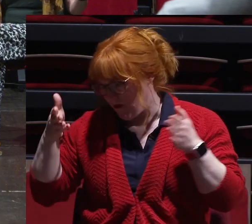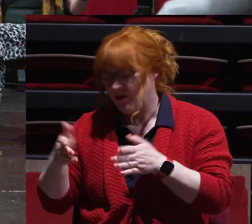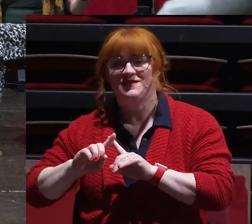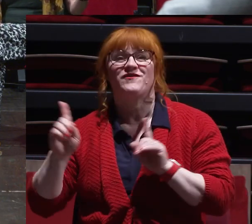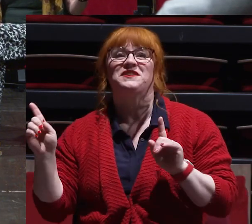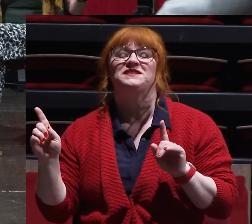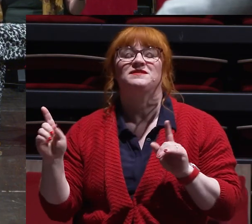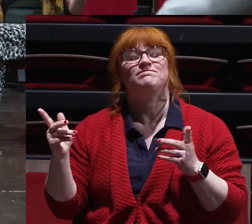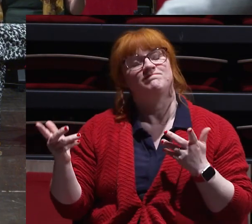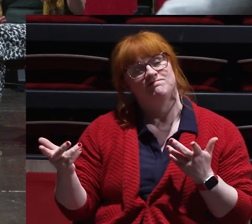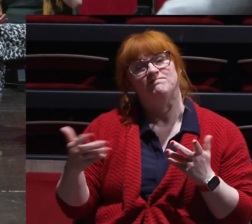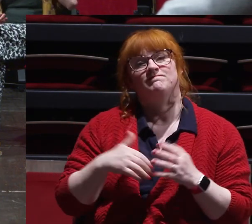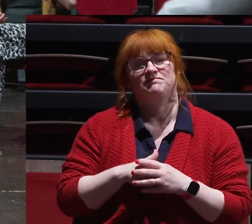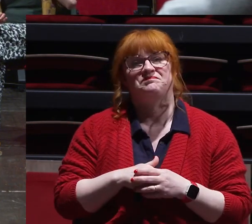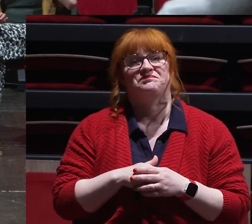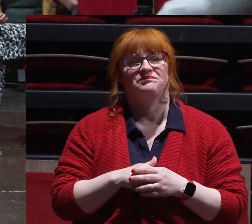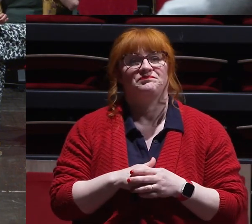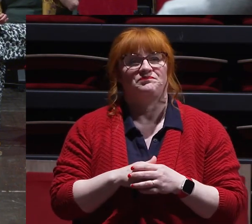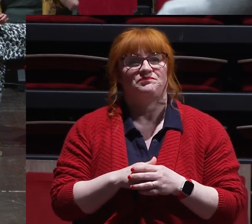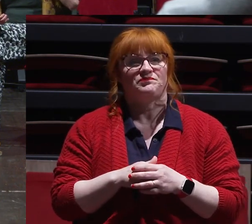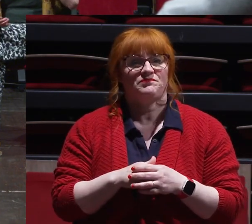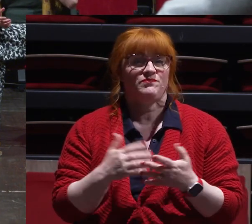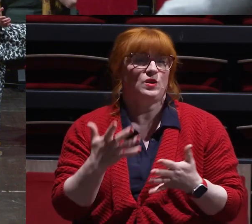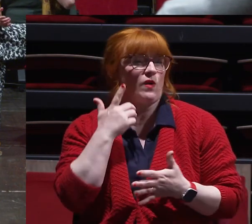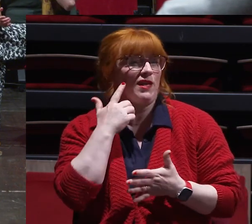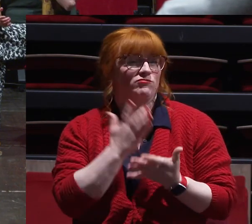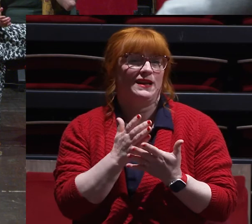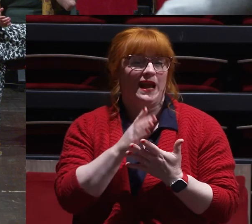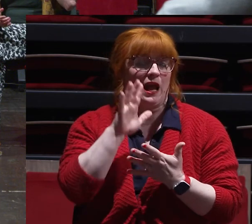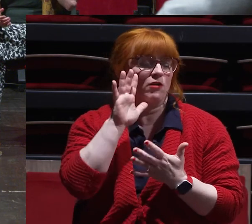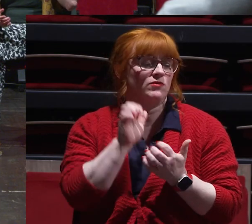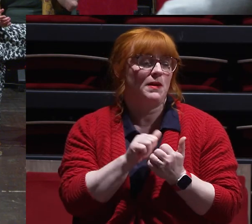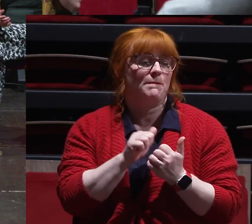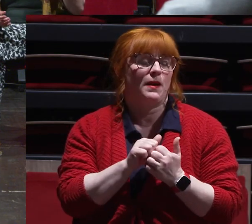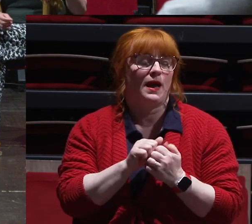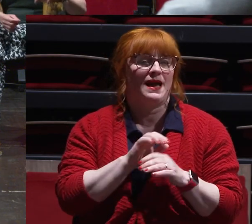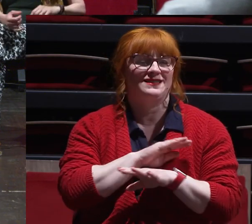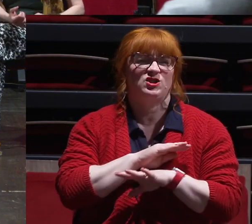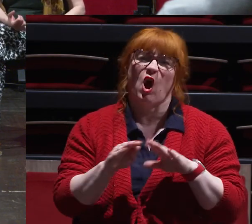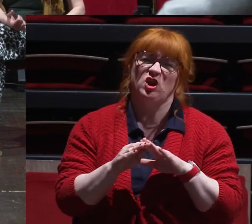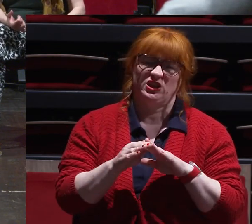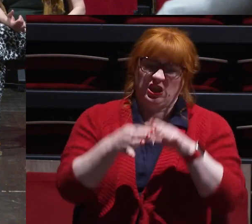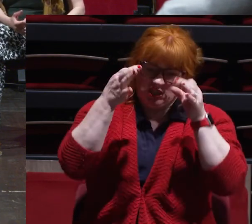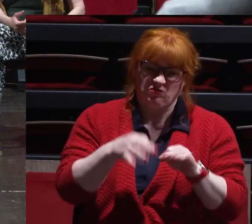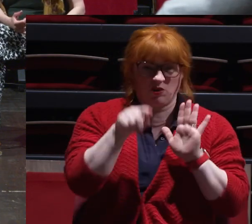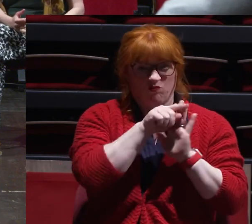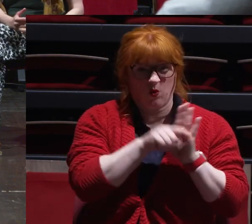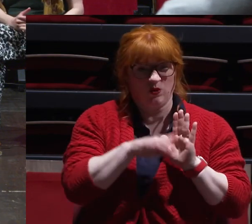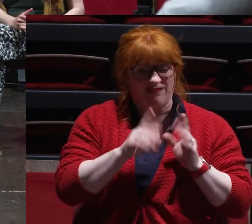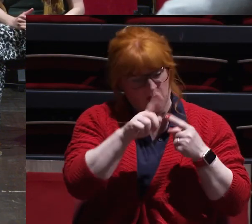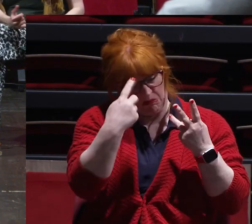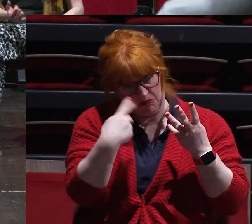all, actually. You're like, oh, I thought it was all about that, but it's not. So I think just remembering it's all